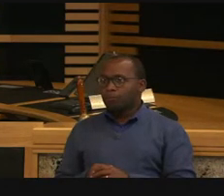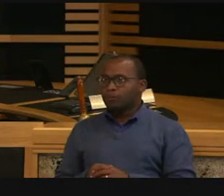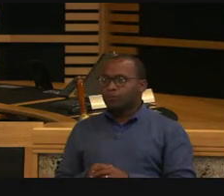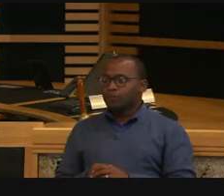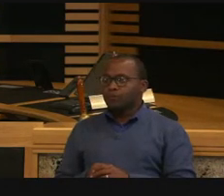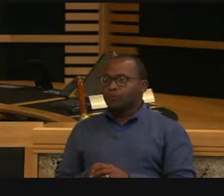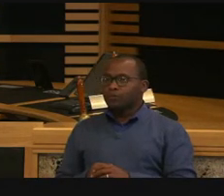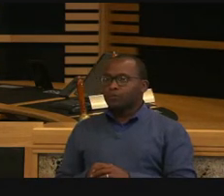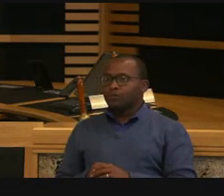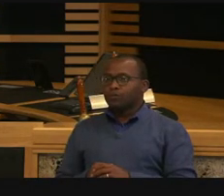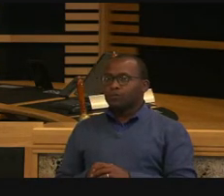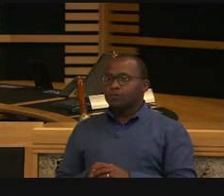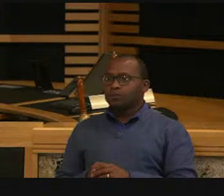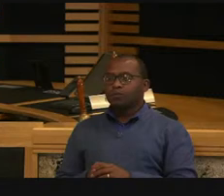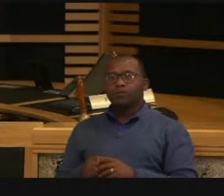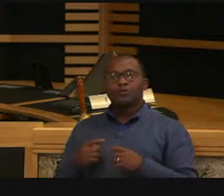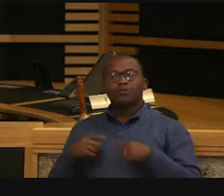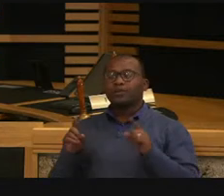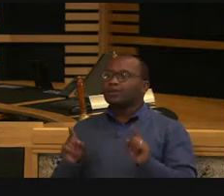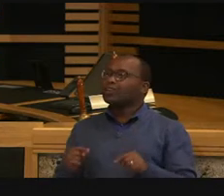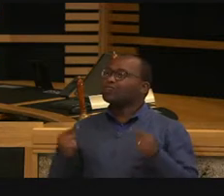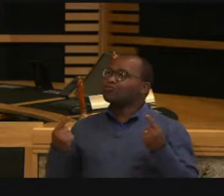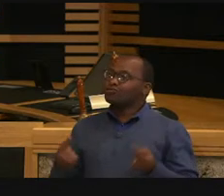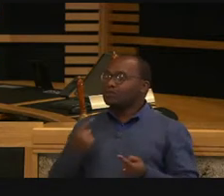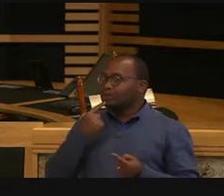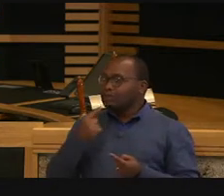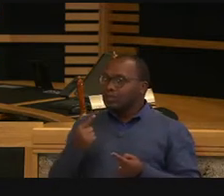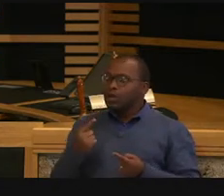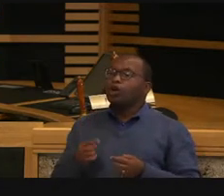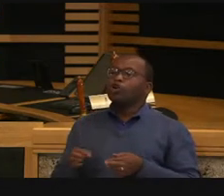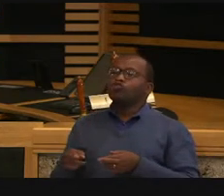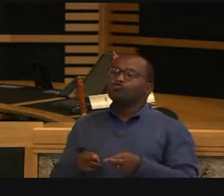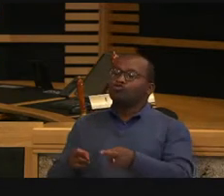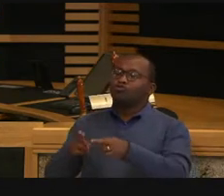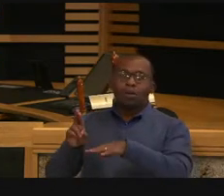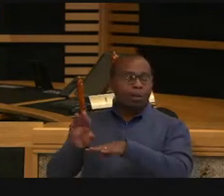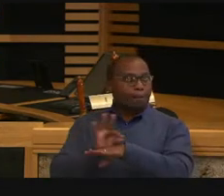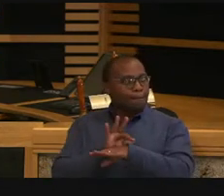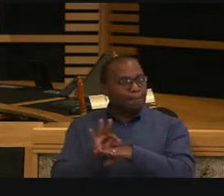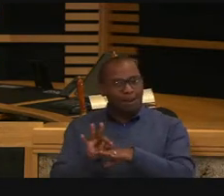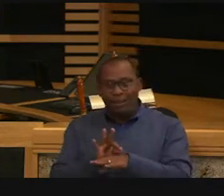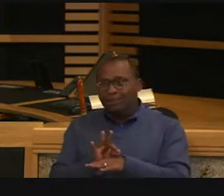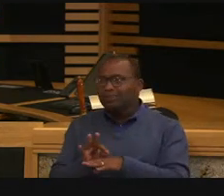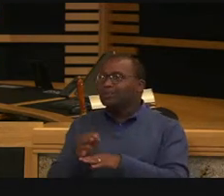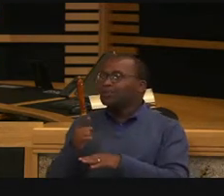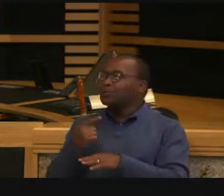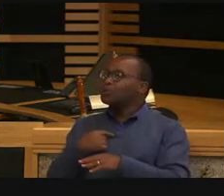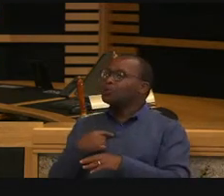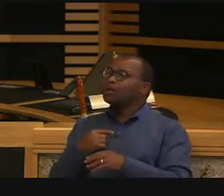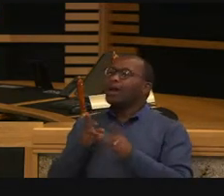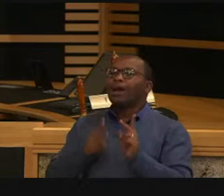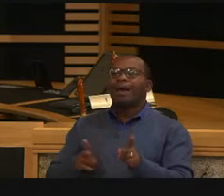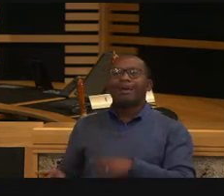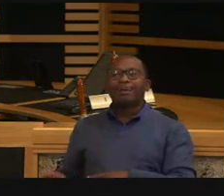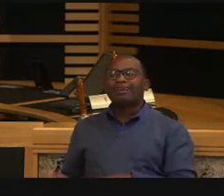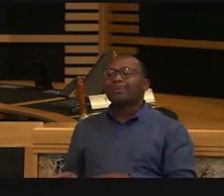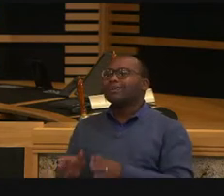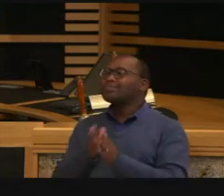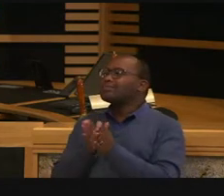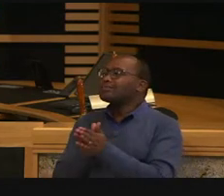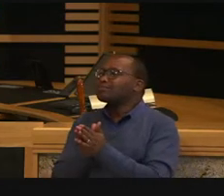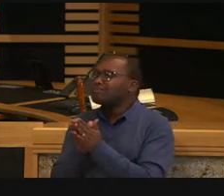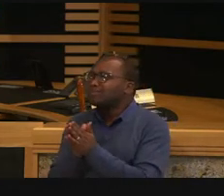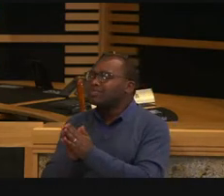It can't be that the road network master plan, and still we are asking for time frames as to when this will be handed over